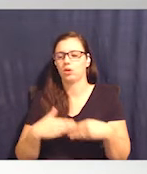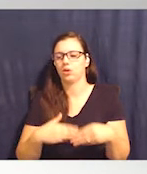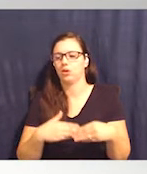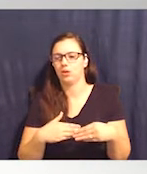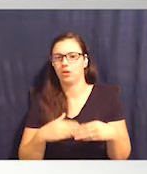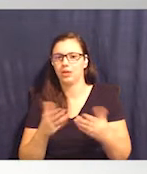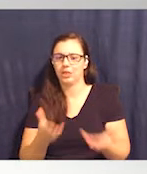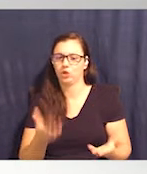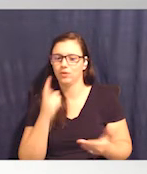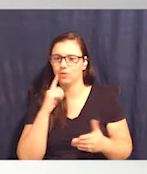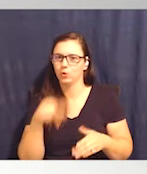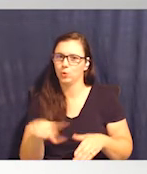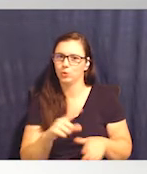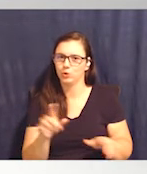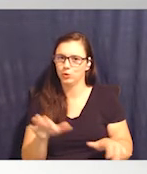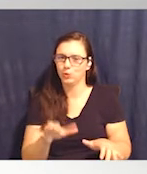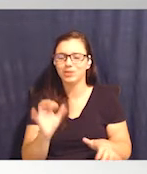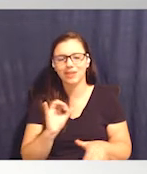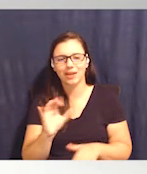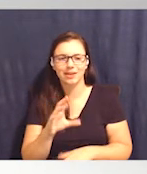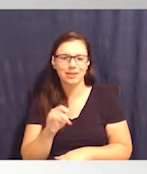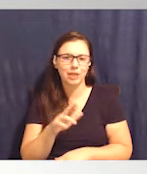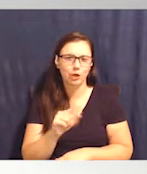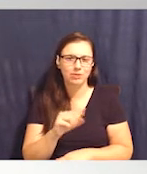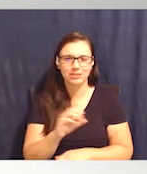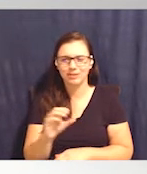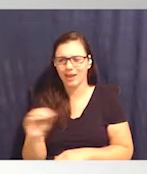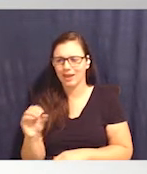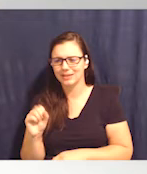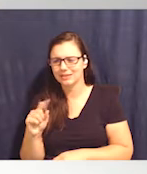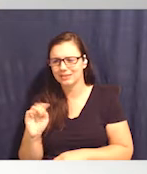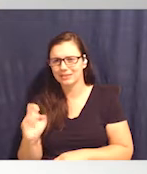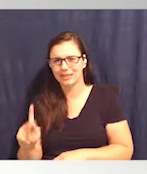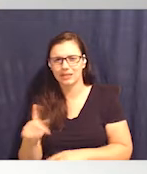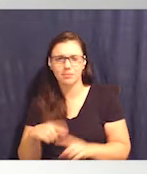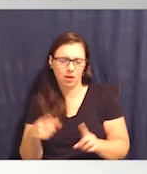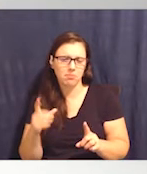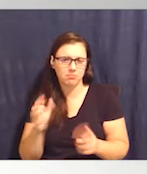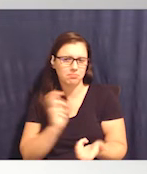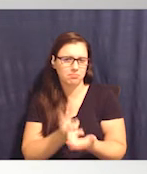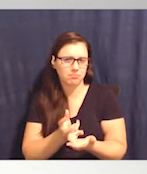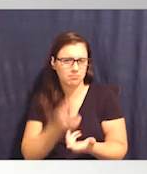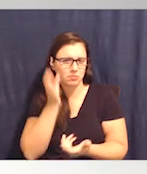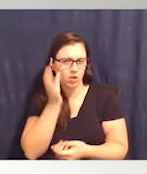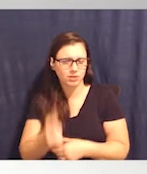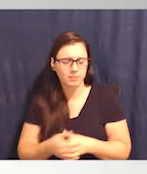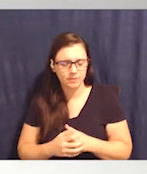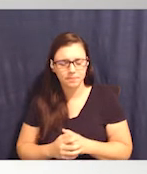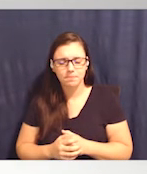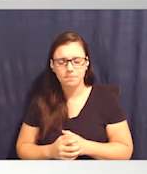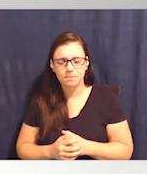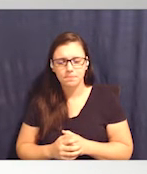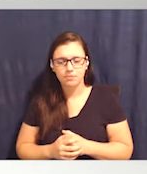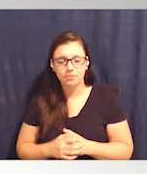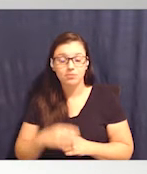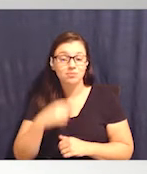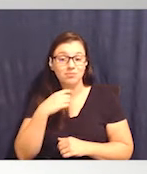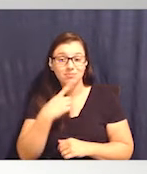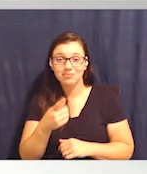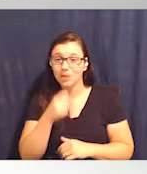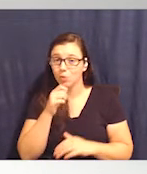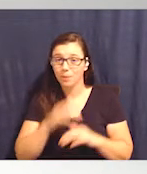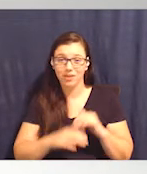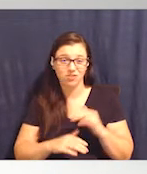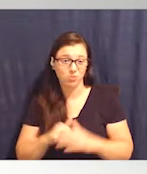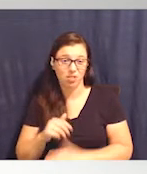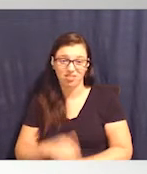and stick, but that's kind of an apropos term here. I'm going to tell you none of this is going to be comfortable for you.